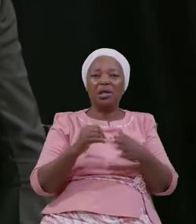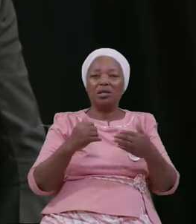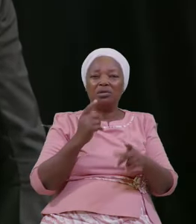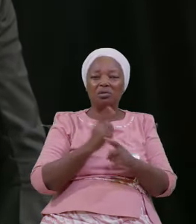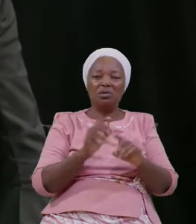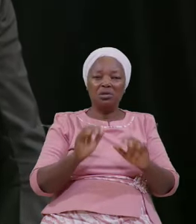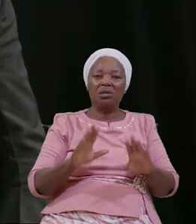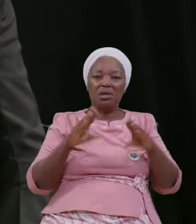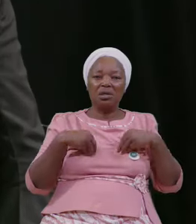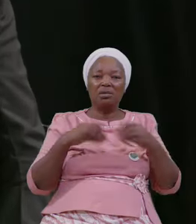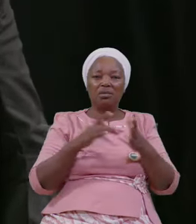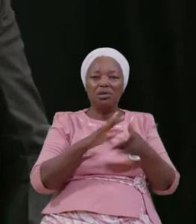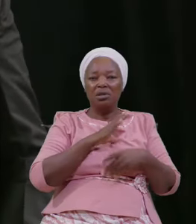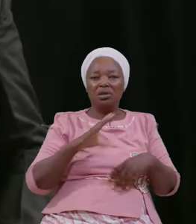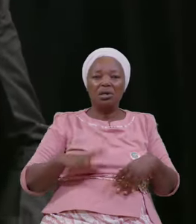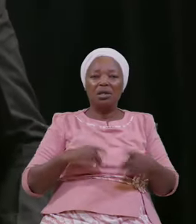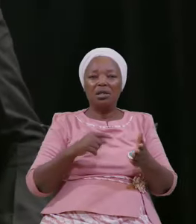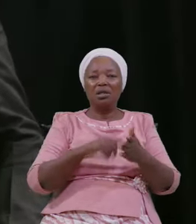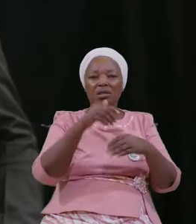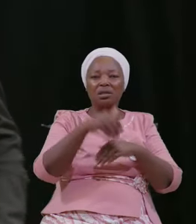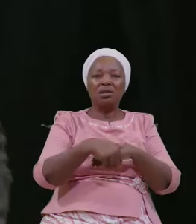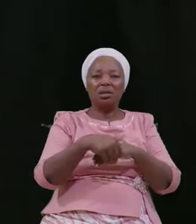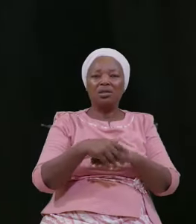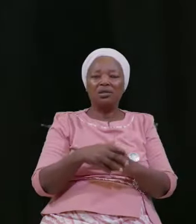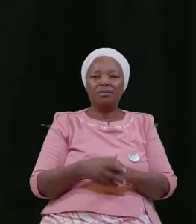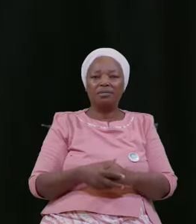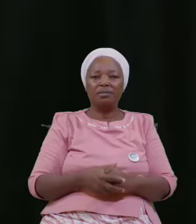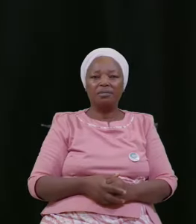have given their life to Christ.